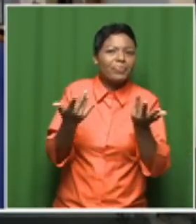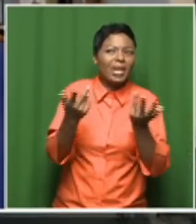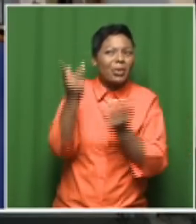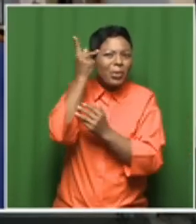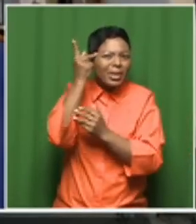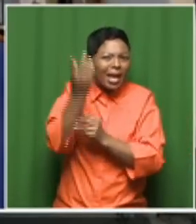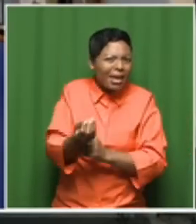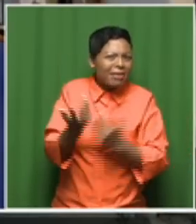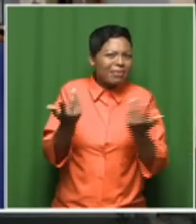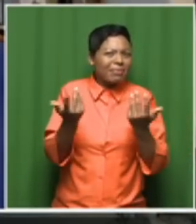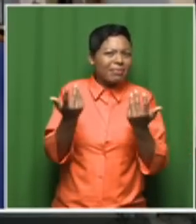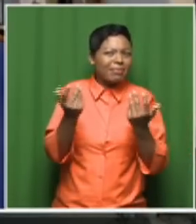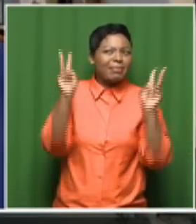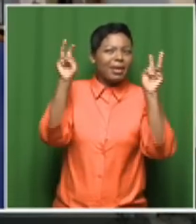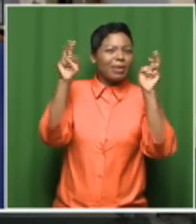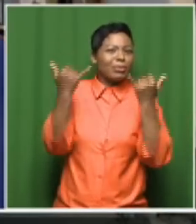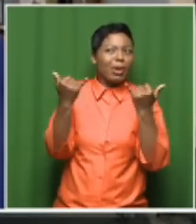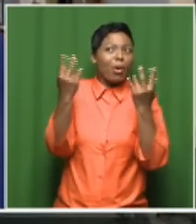new world?